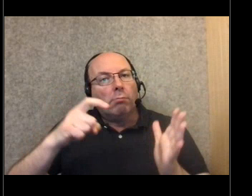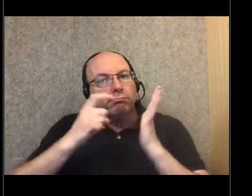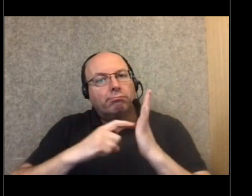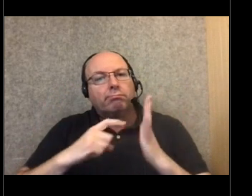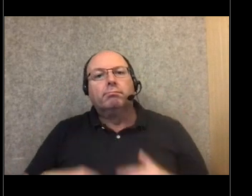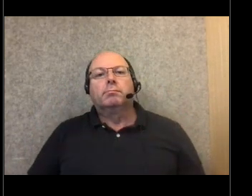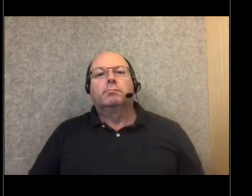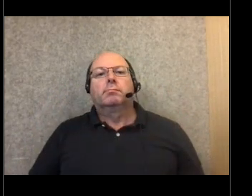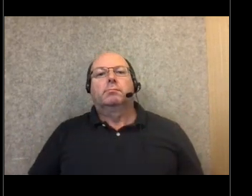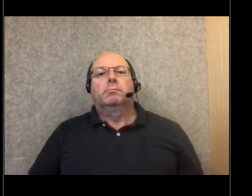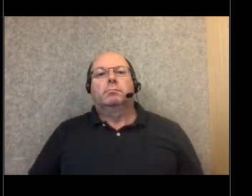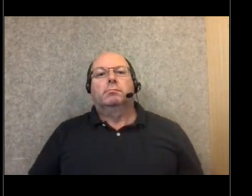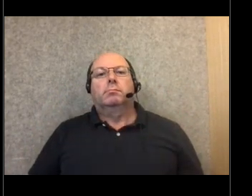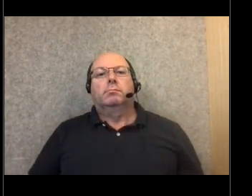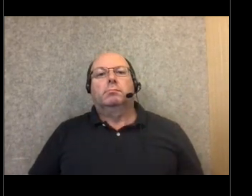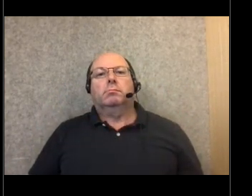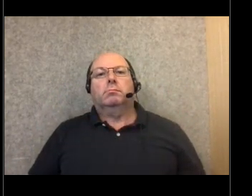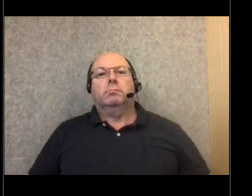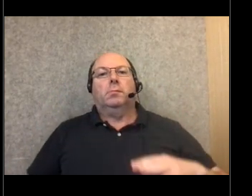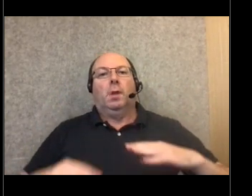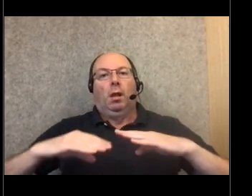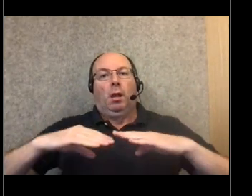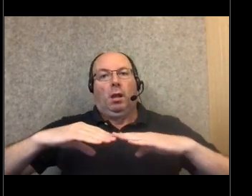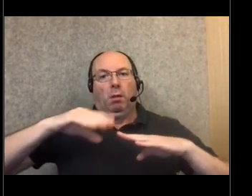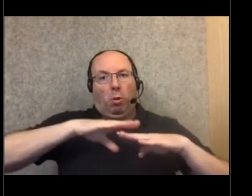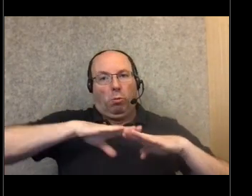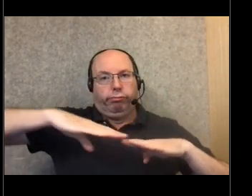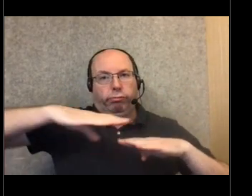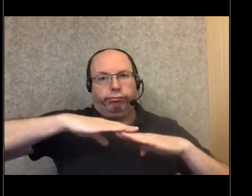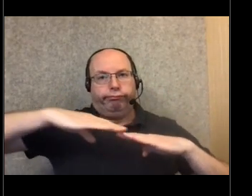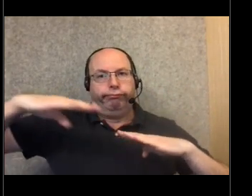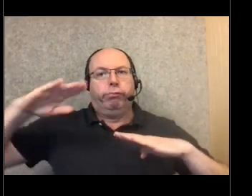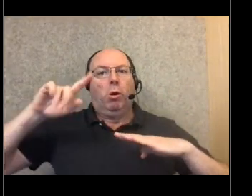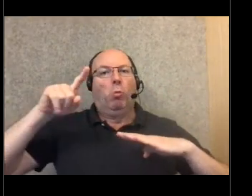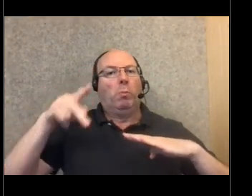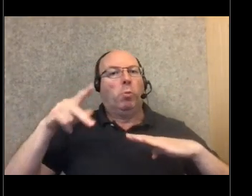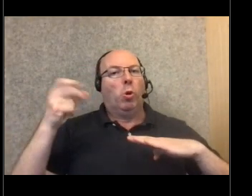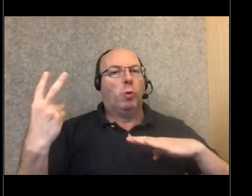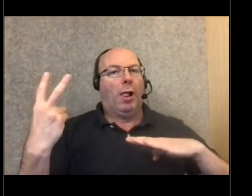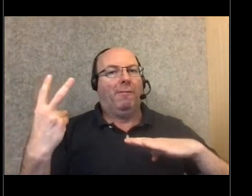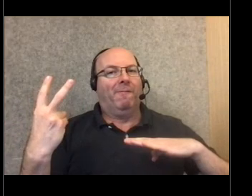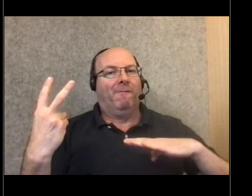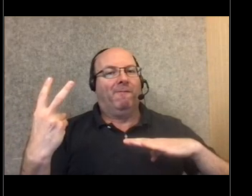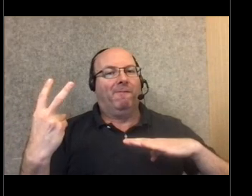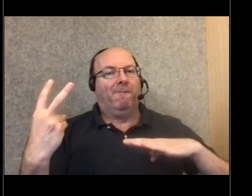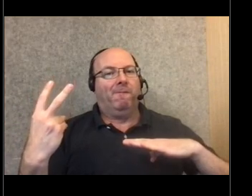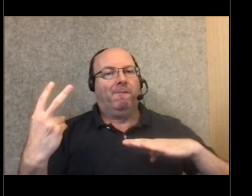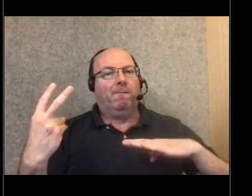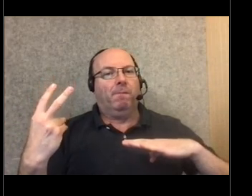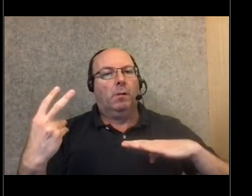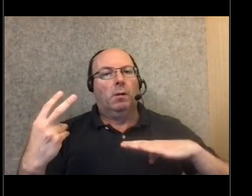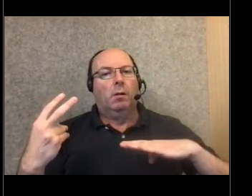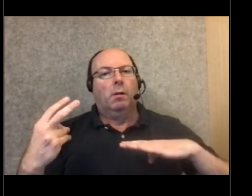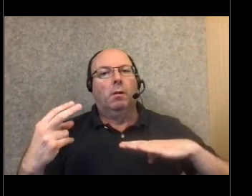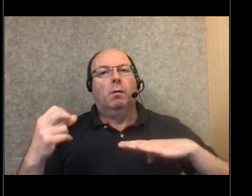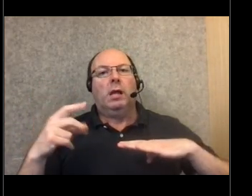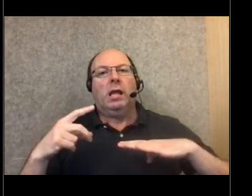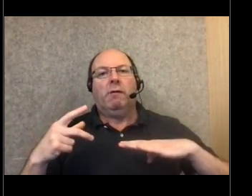grade exceeds 1 to 12. If other physical barriers exist, natural or